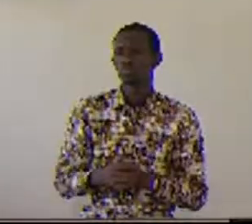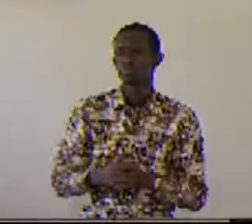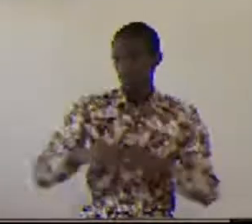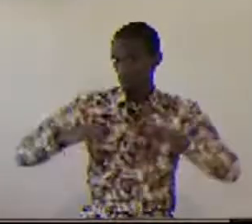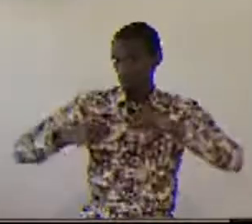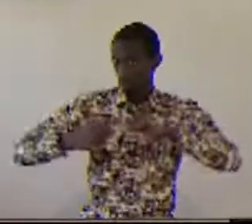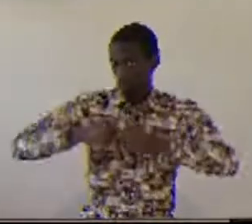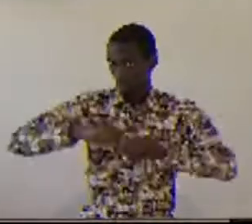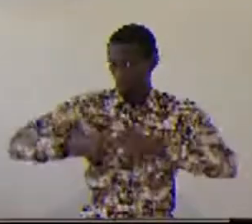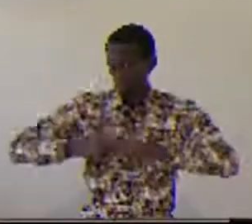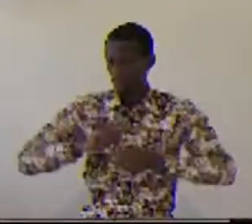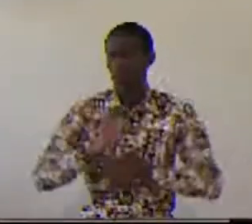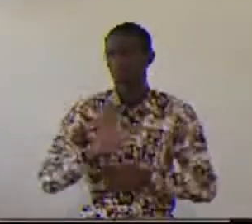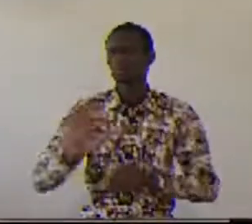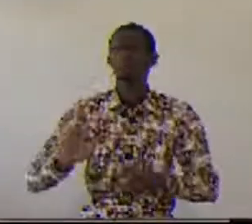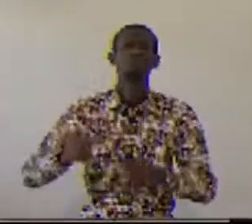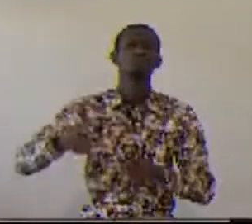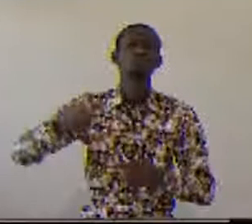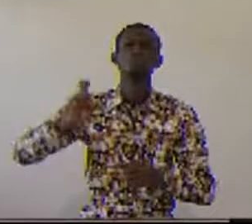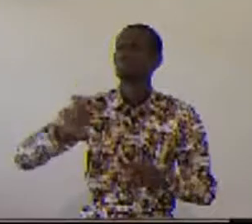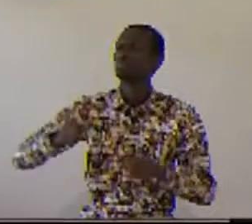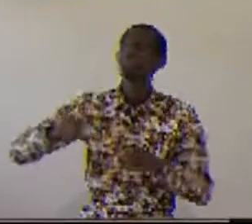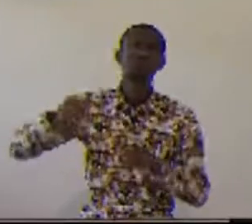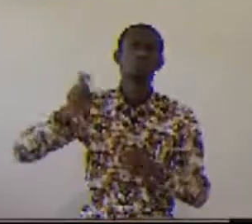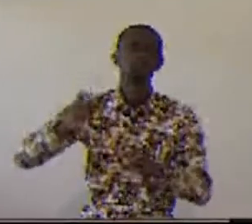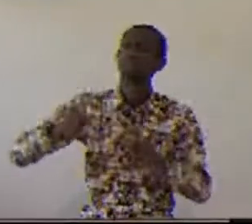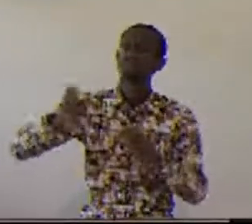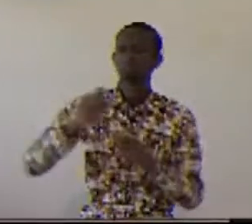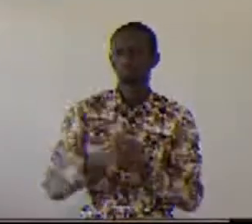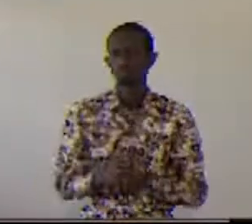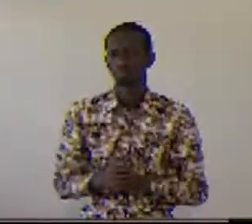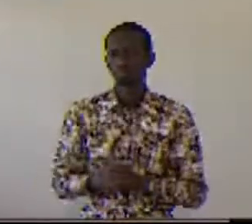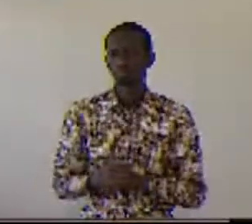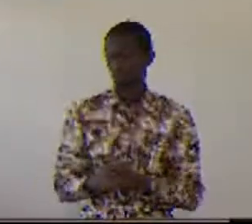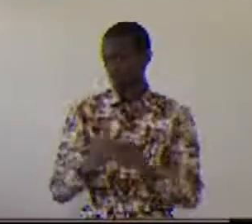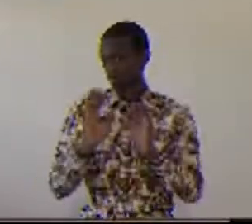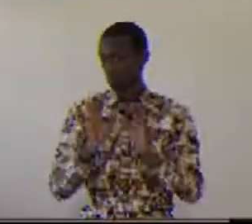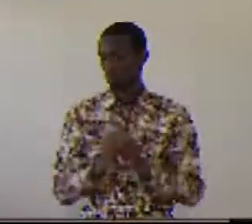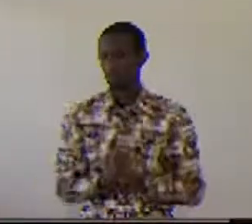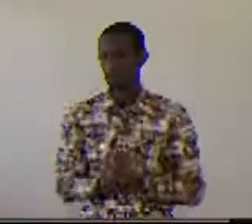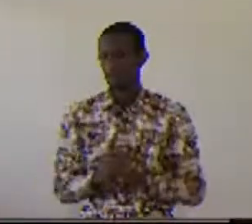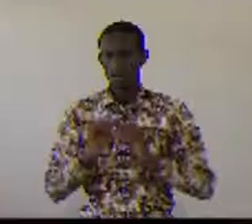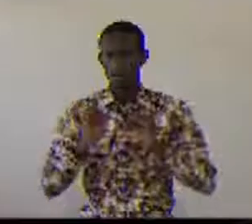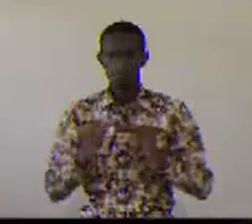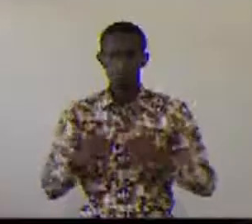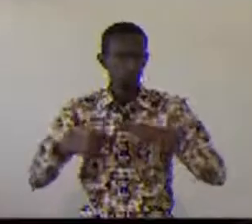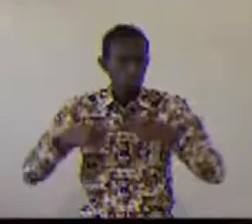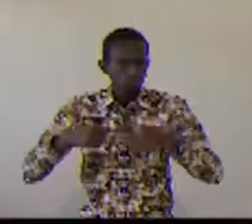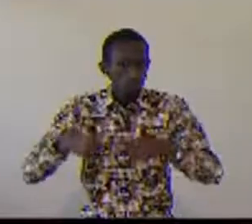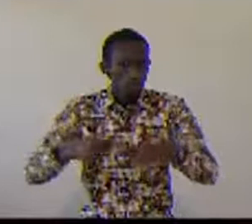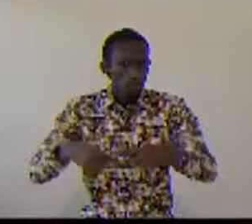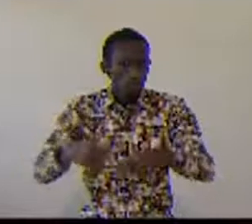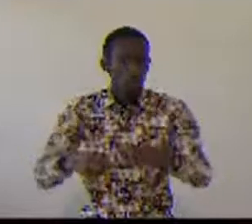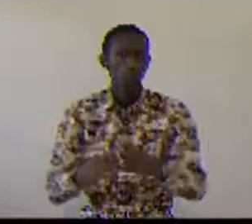of losing is reducing. So as we move across the period, the atomic